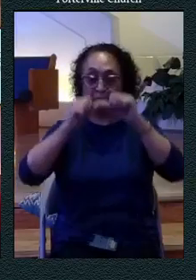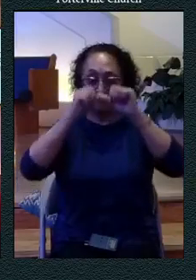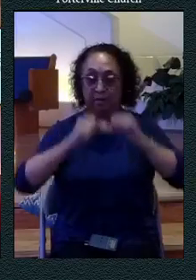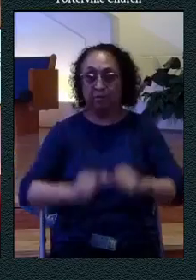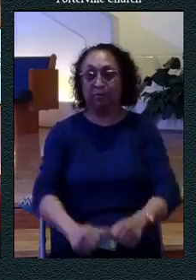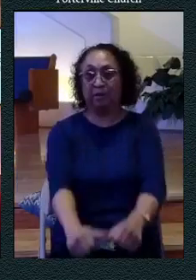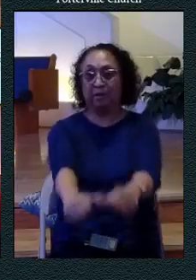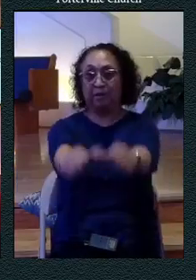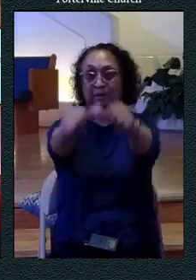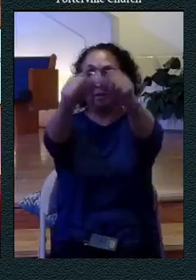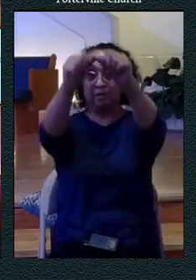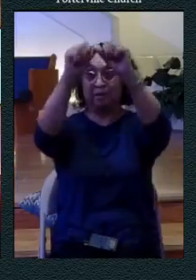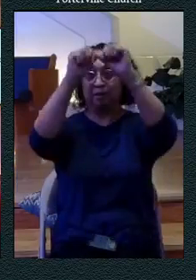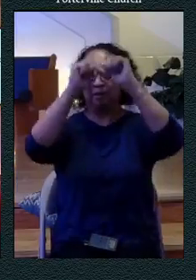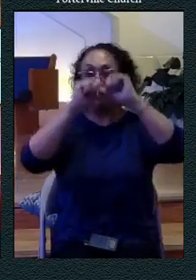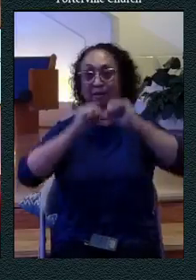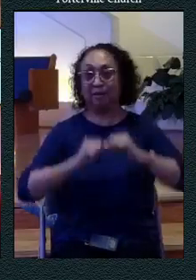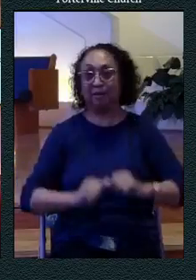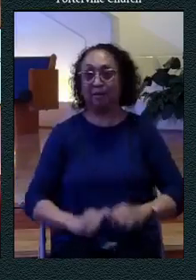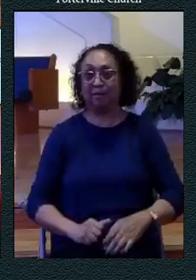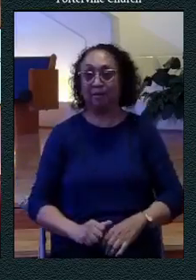evermore shall be.